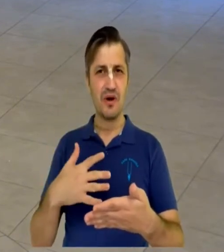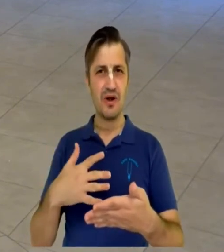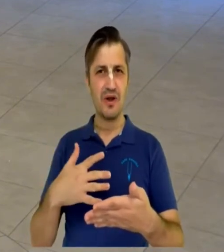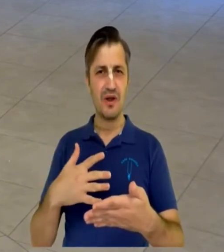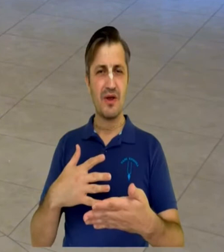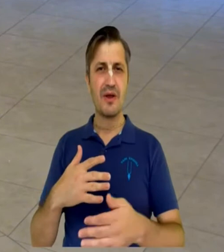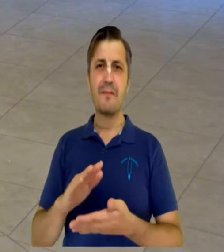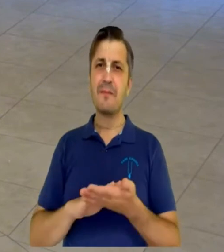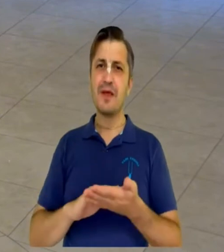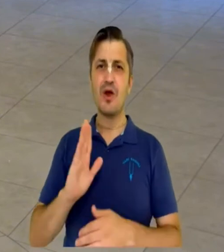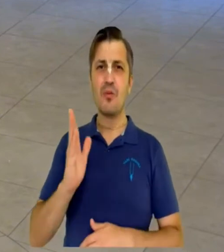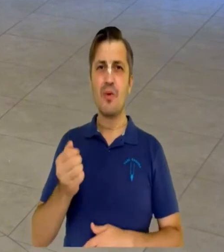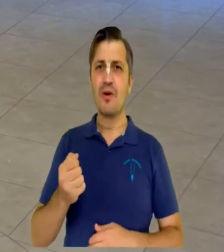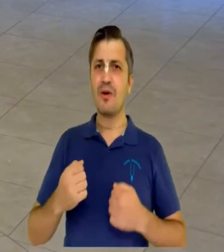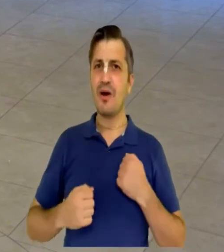from his